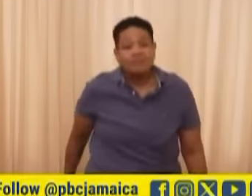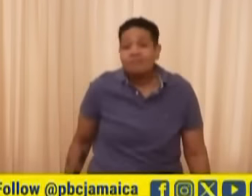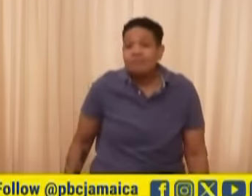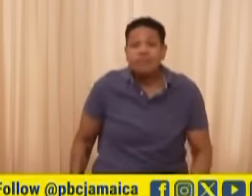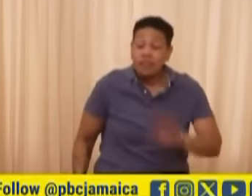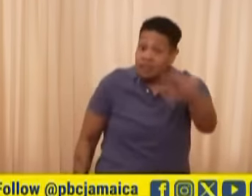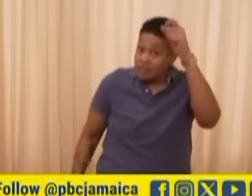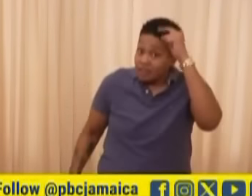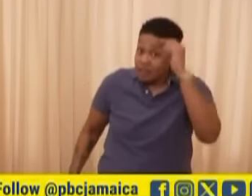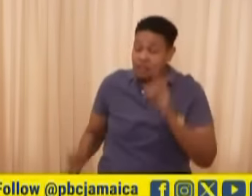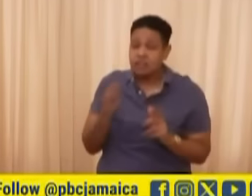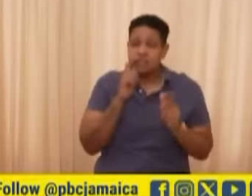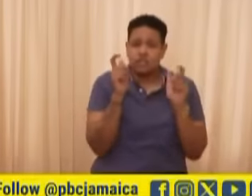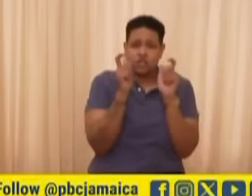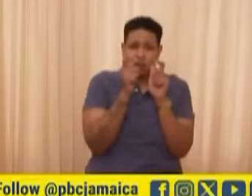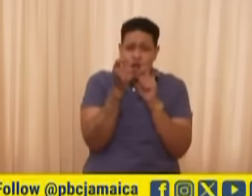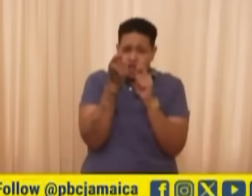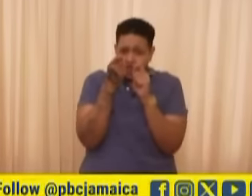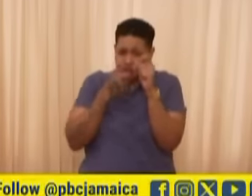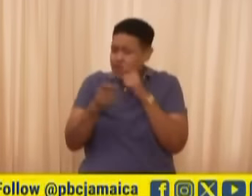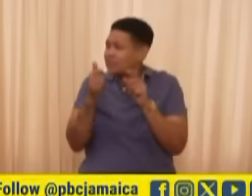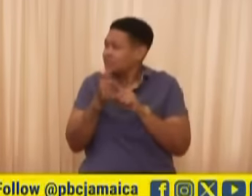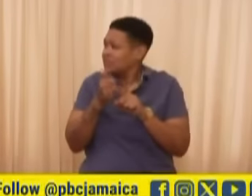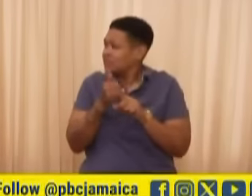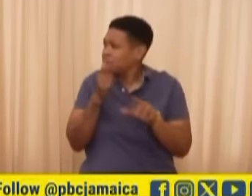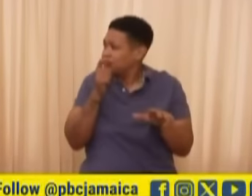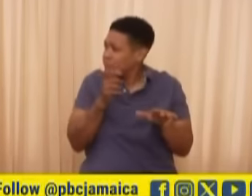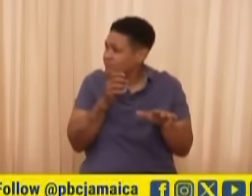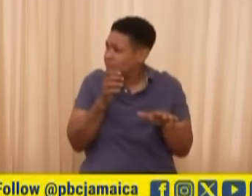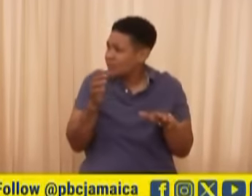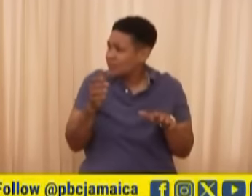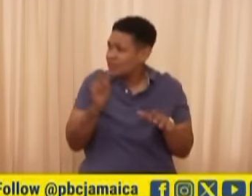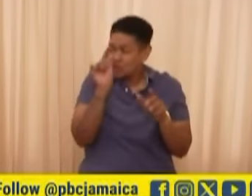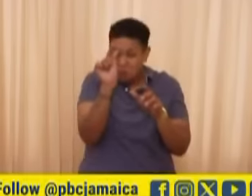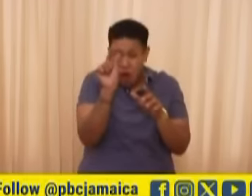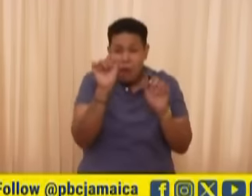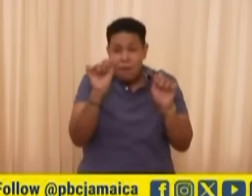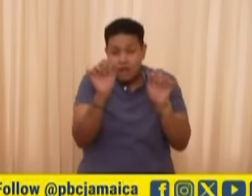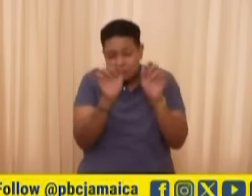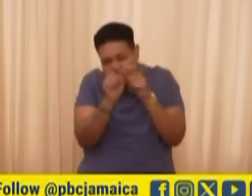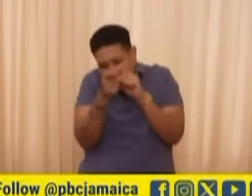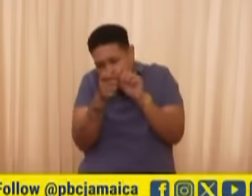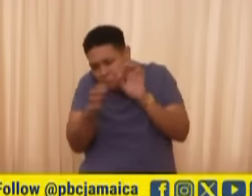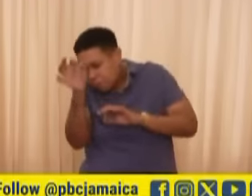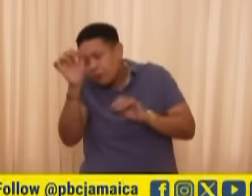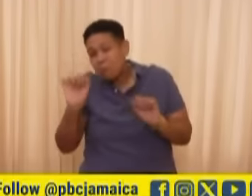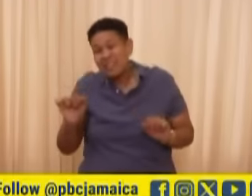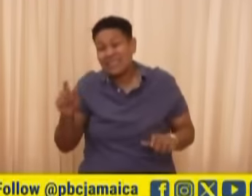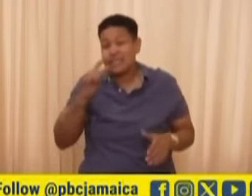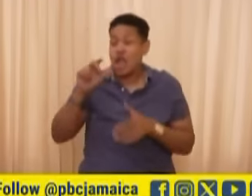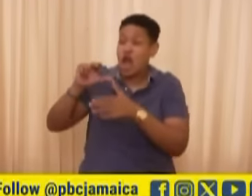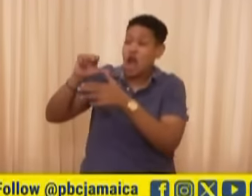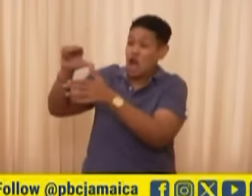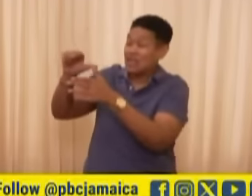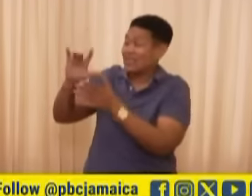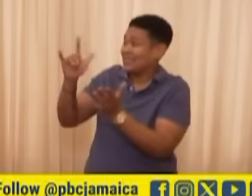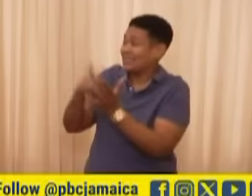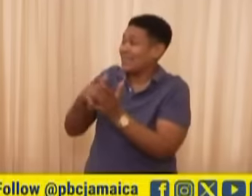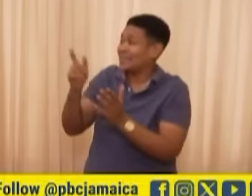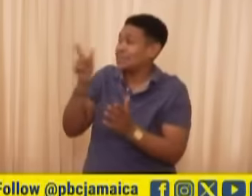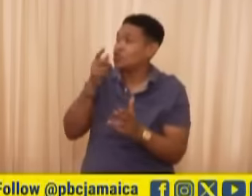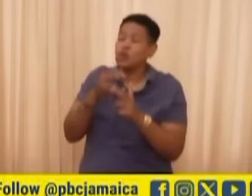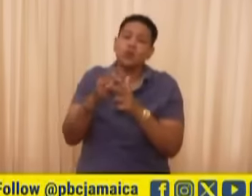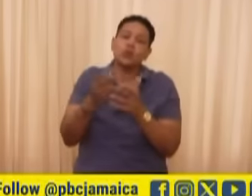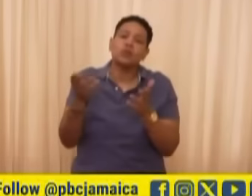There's a small window of a change in a track, but even in my discussion with the Hurricane Center this morning, they said that window is